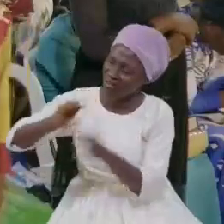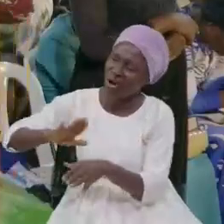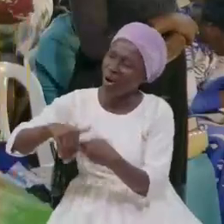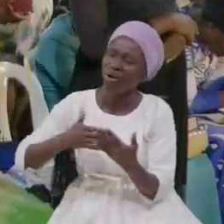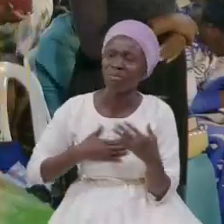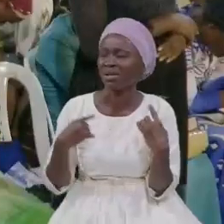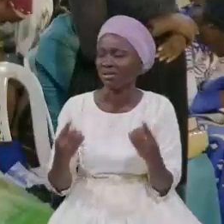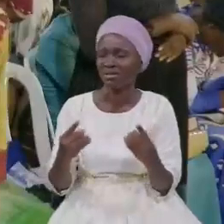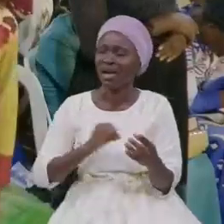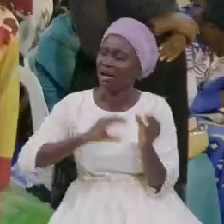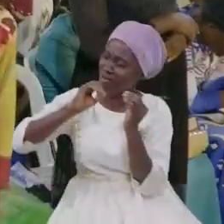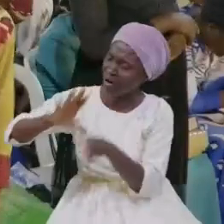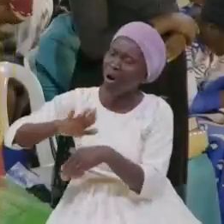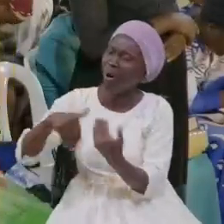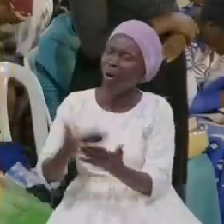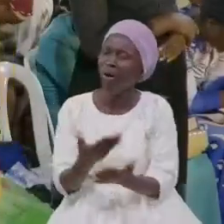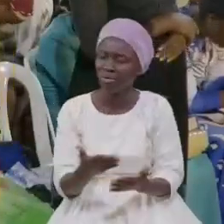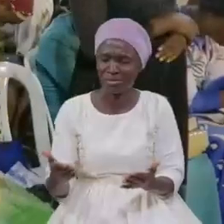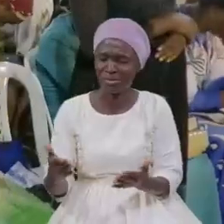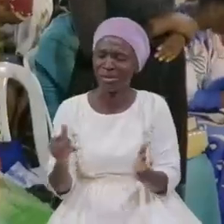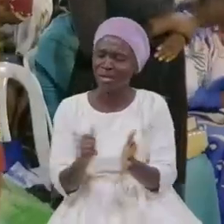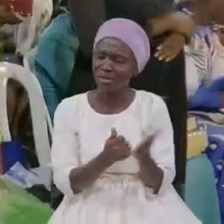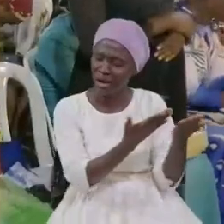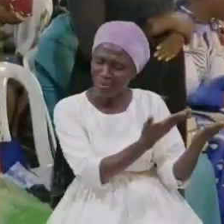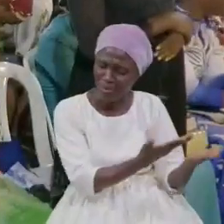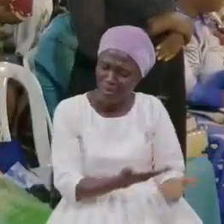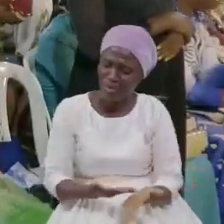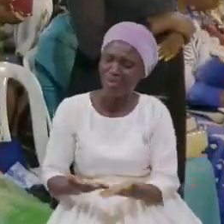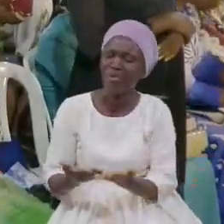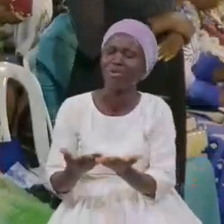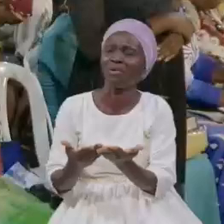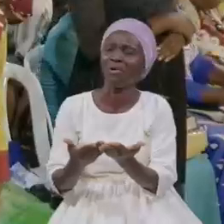that brought pain to the heart of the Almighty.